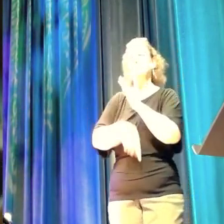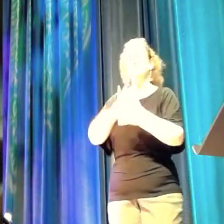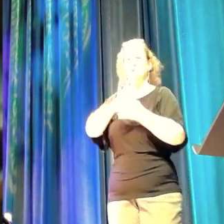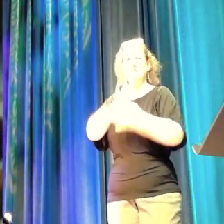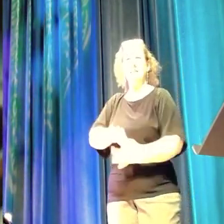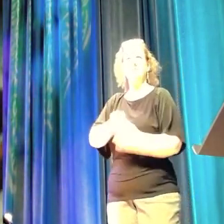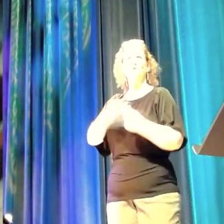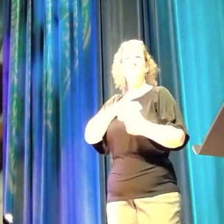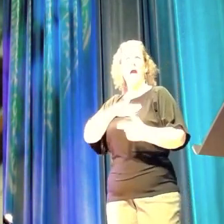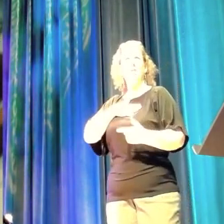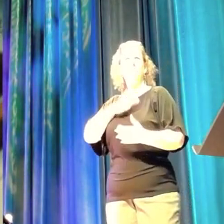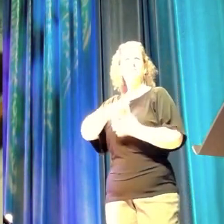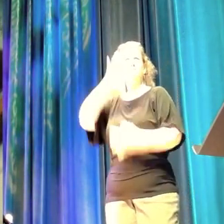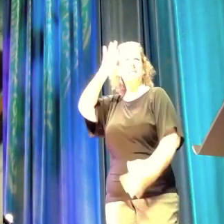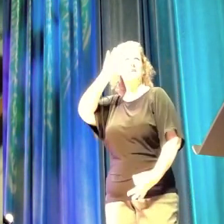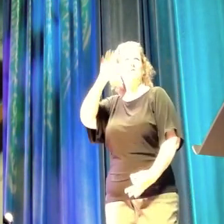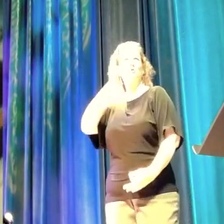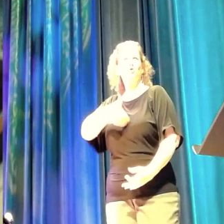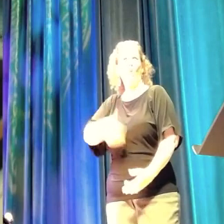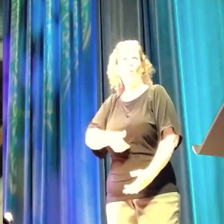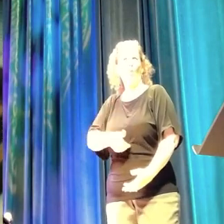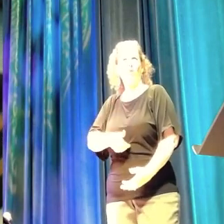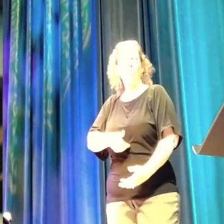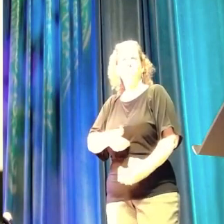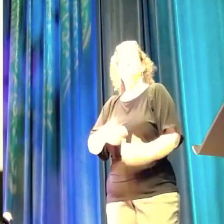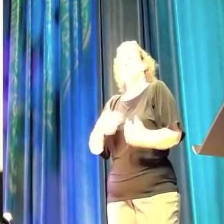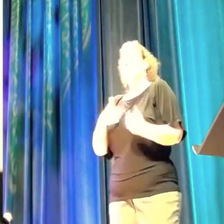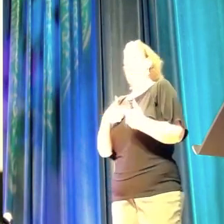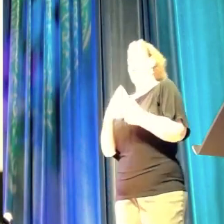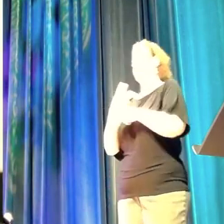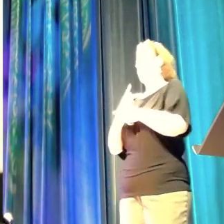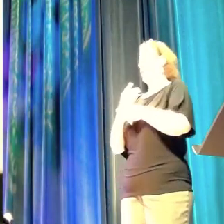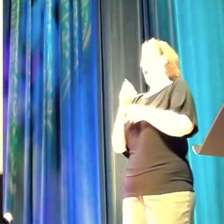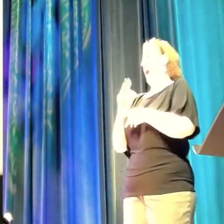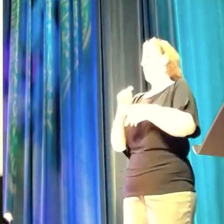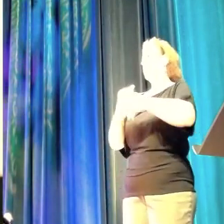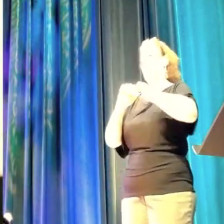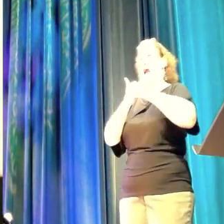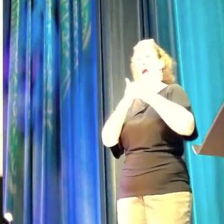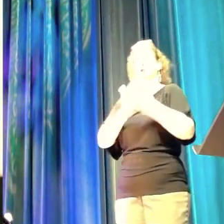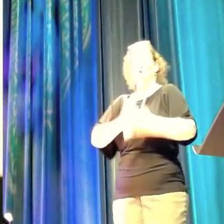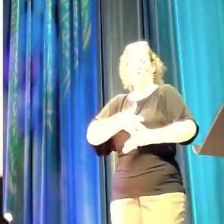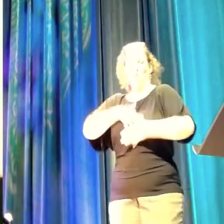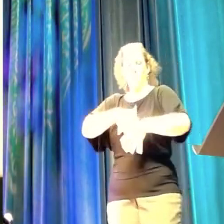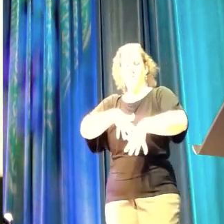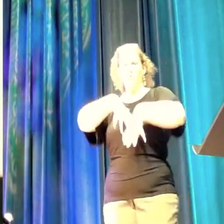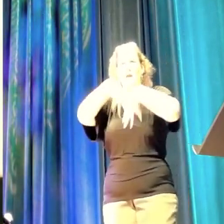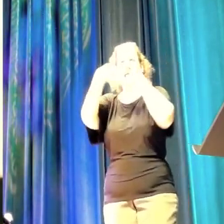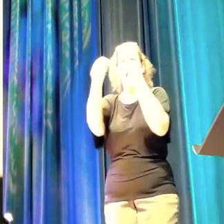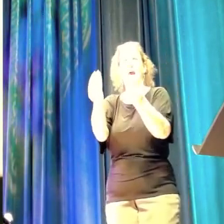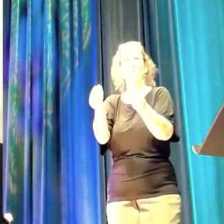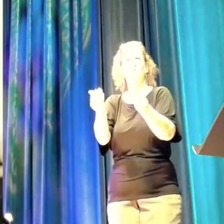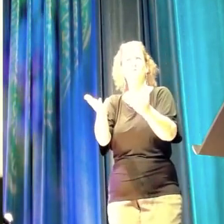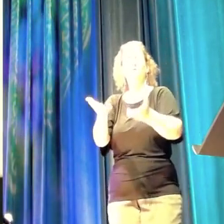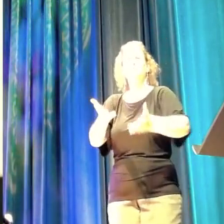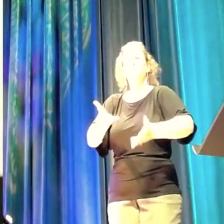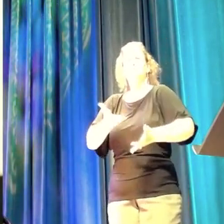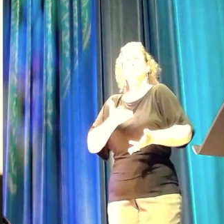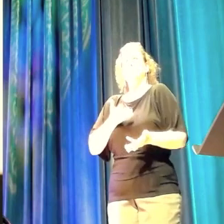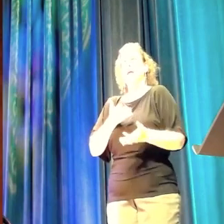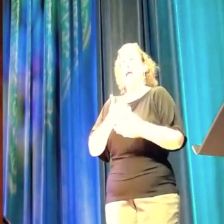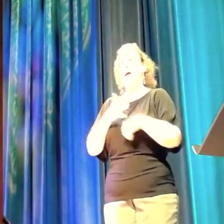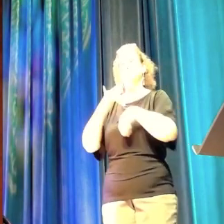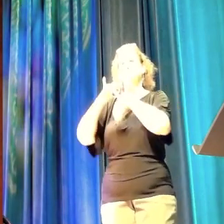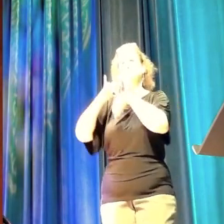soul. And I'm figuring out ways how to bring it out of me. And I've kind of tapped on a way